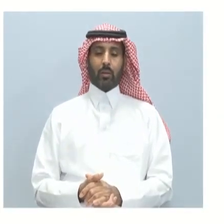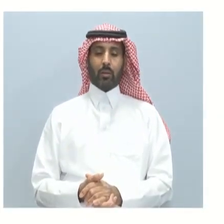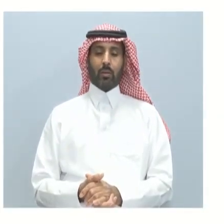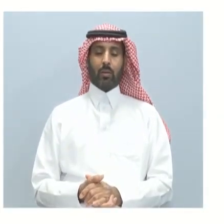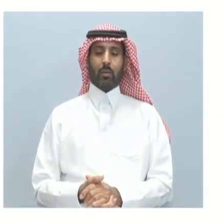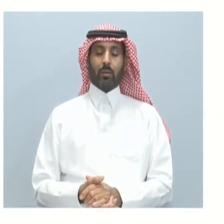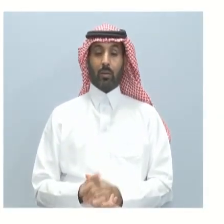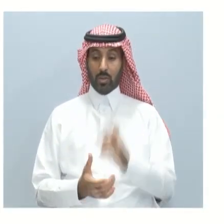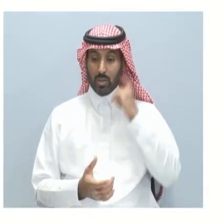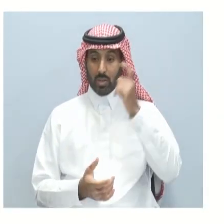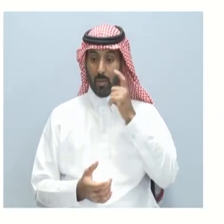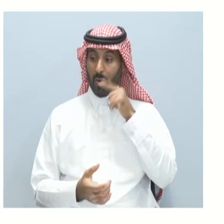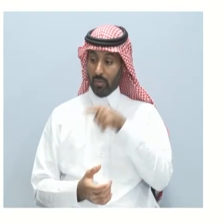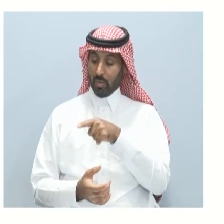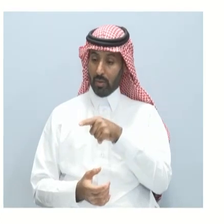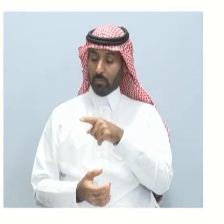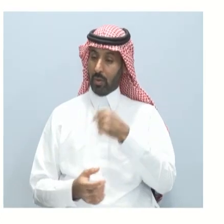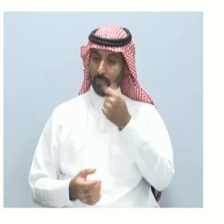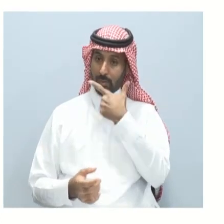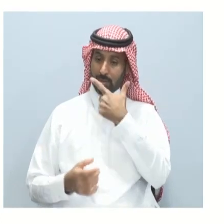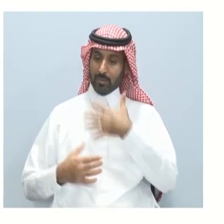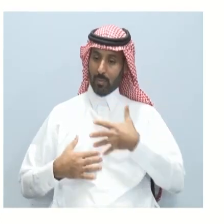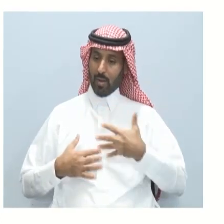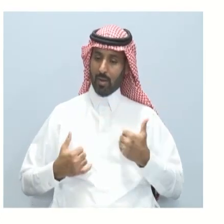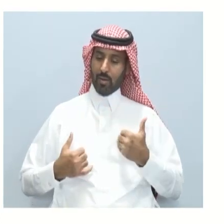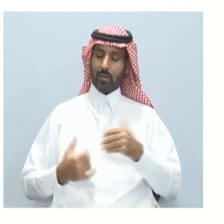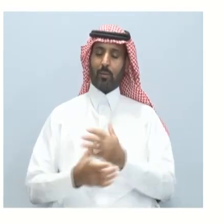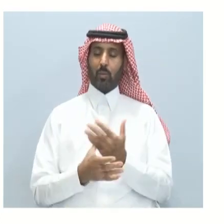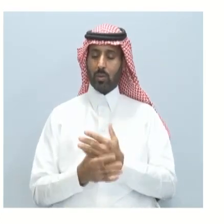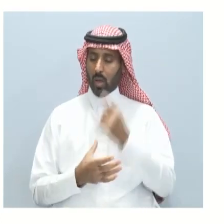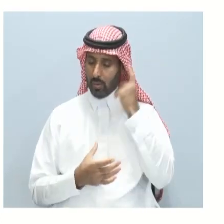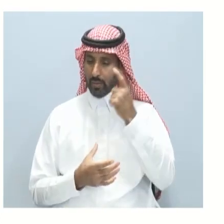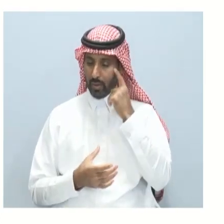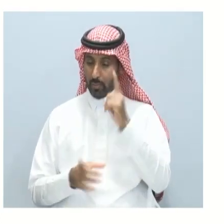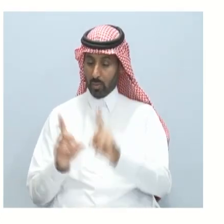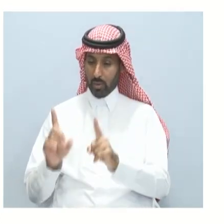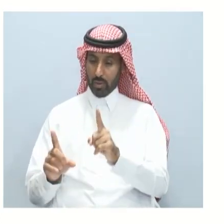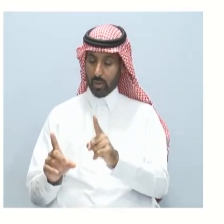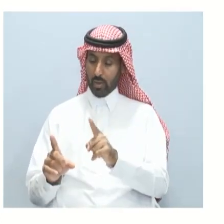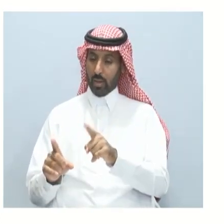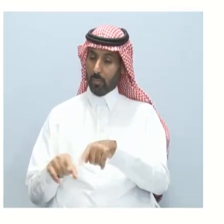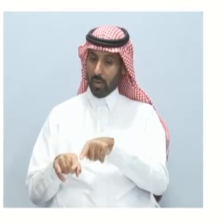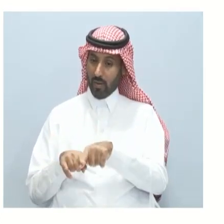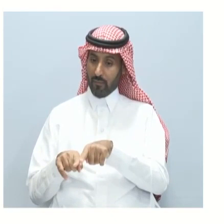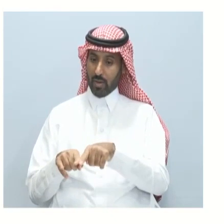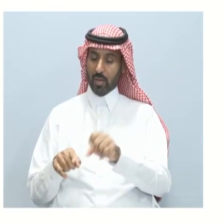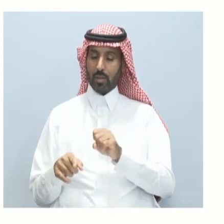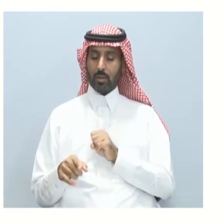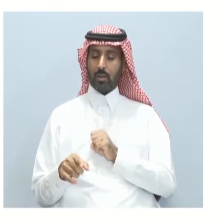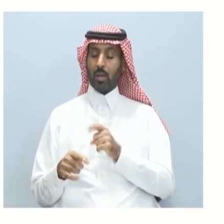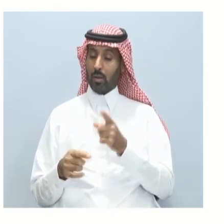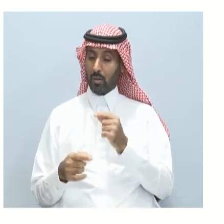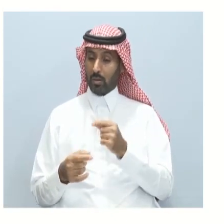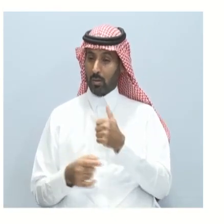Now, just thinking about them makes me smile. Also personal, and that I value